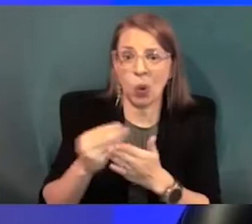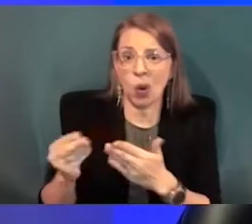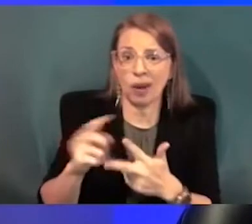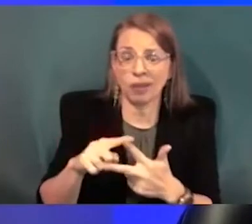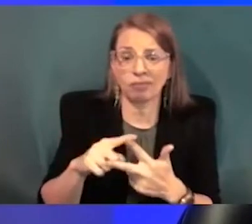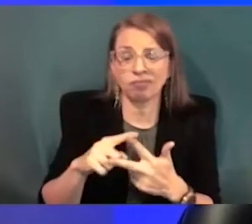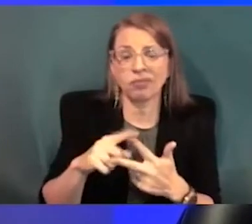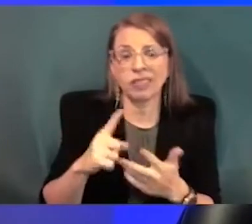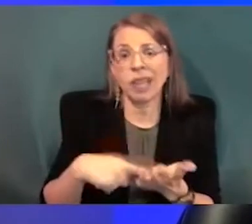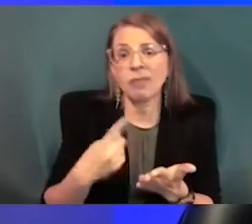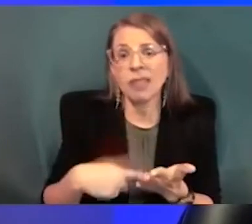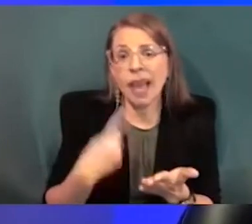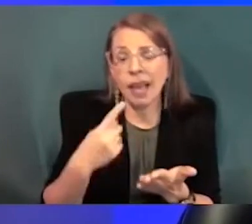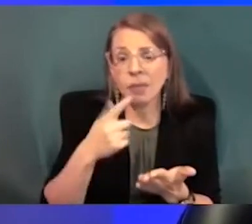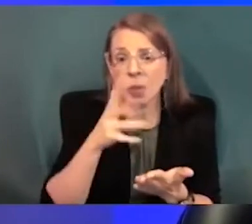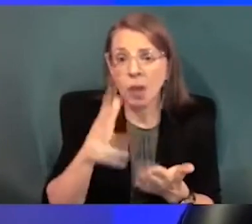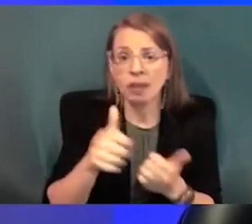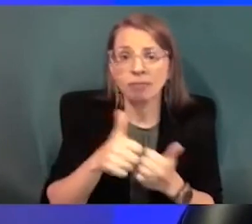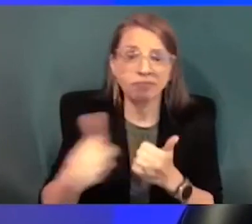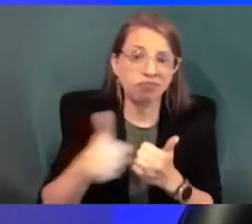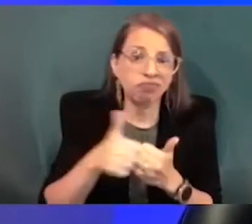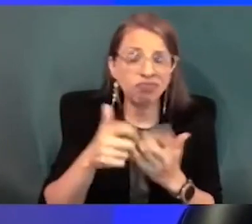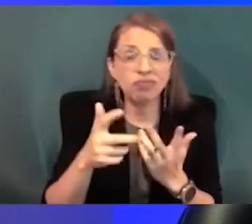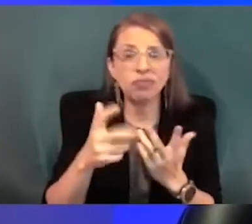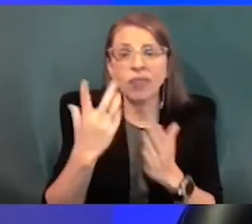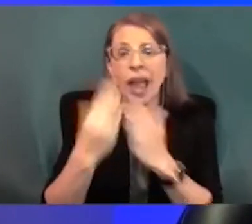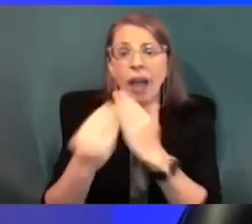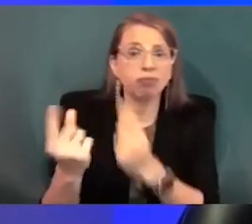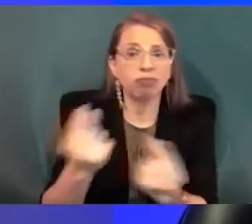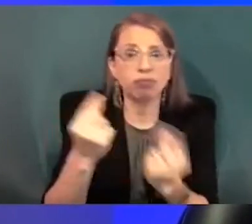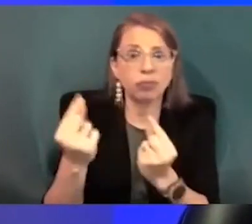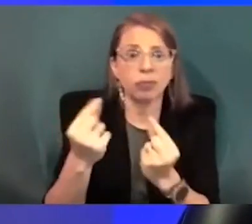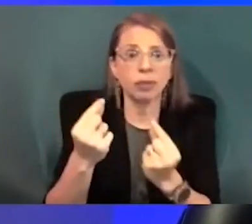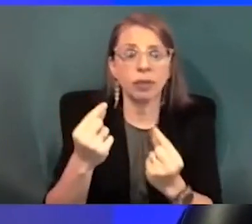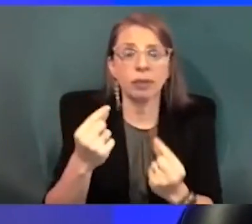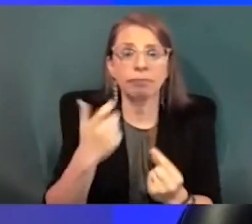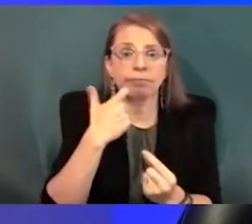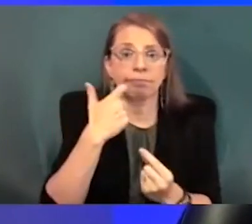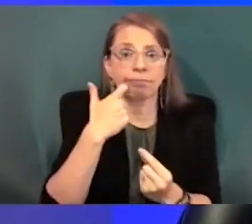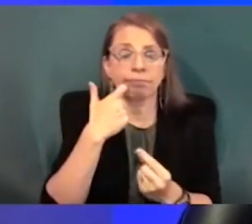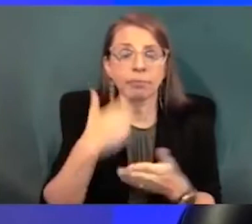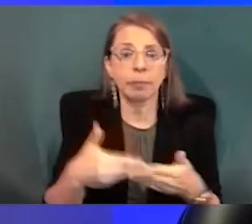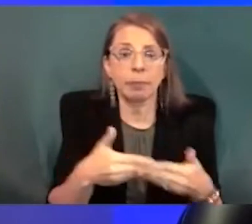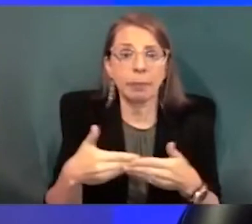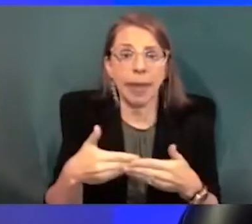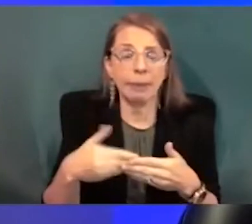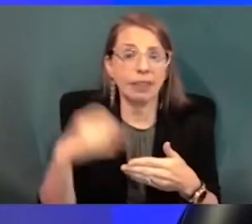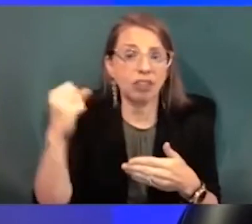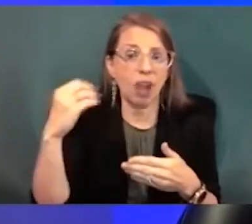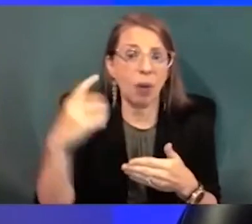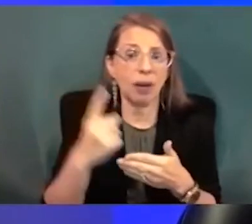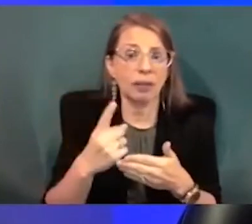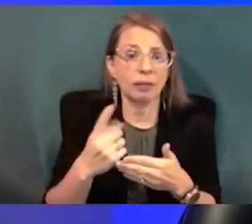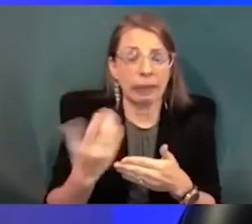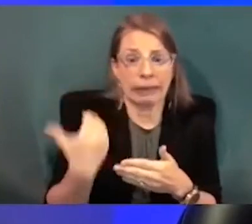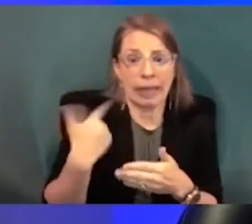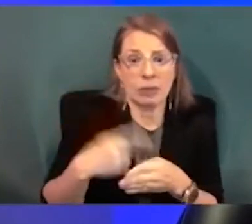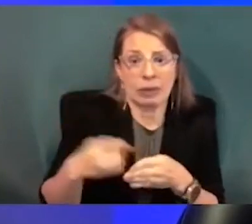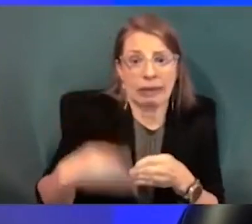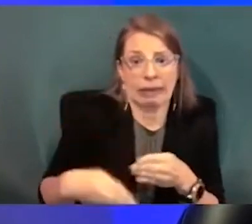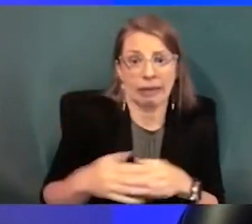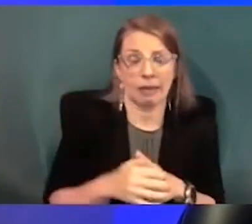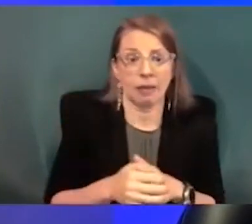a while. I love to do outdoor things. I actually went to a baby shower last weekend, which was the first time I'd been